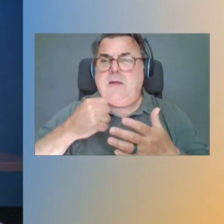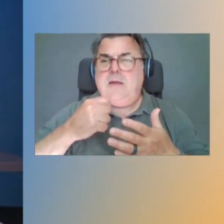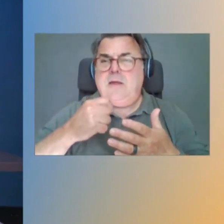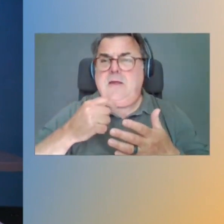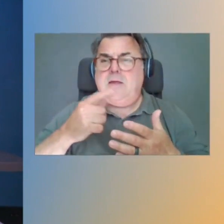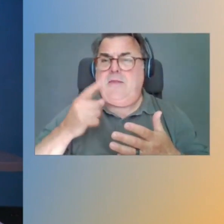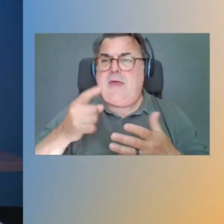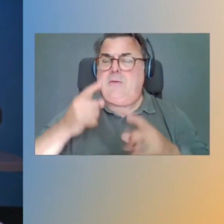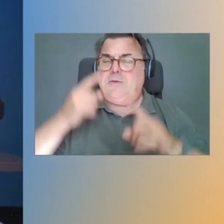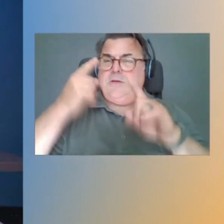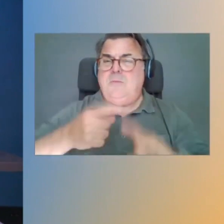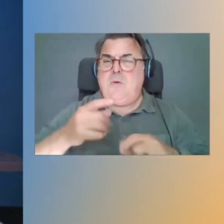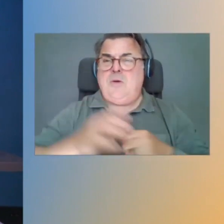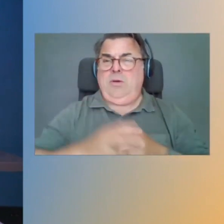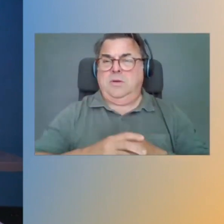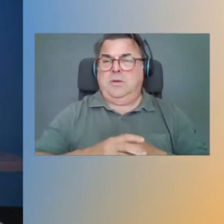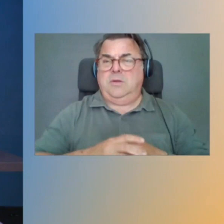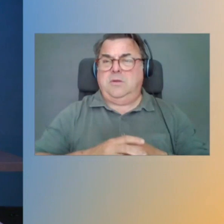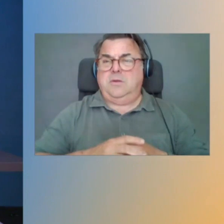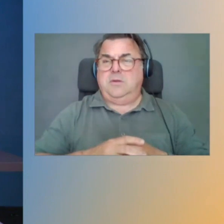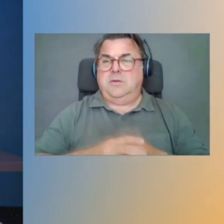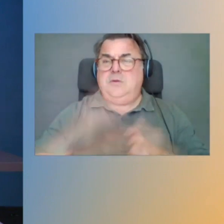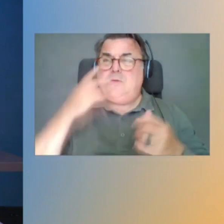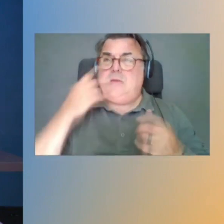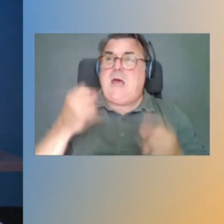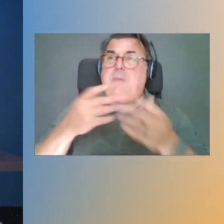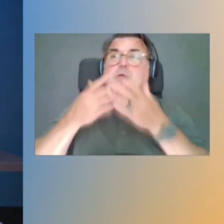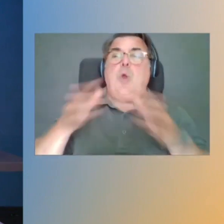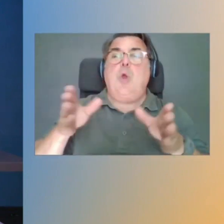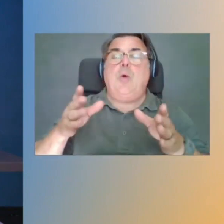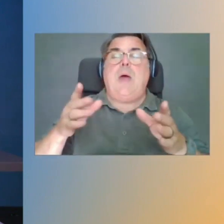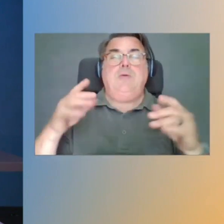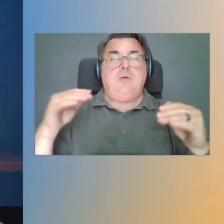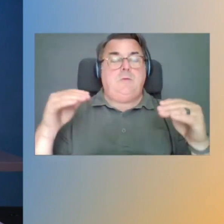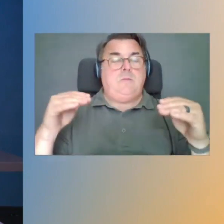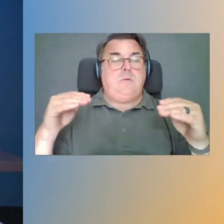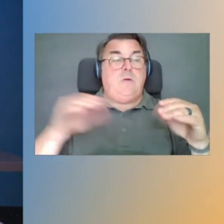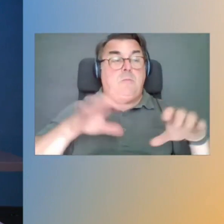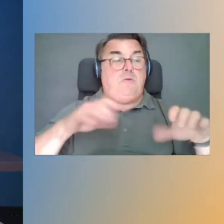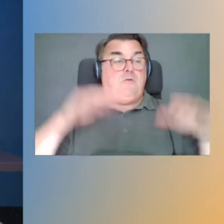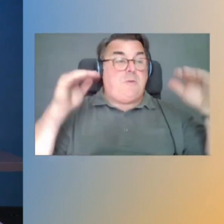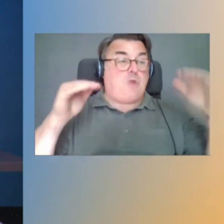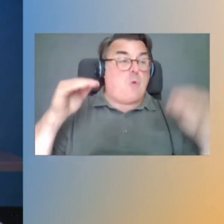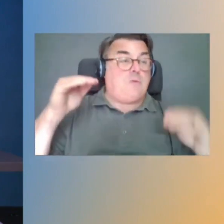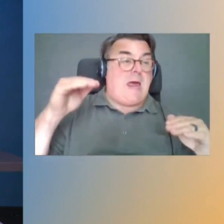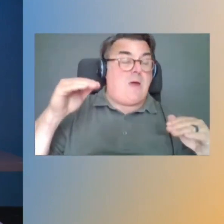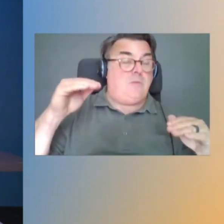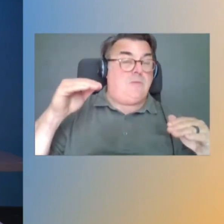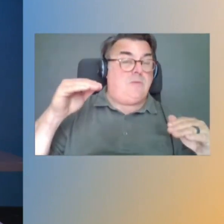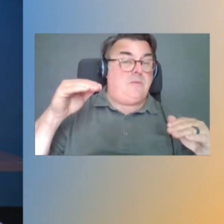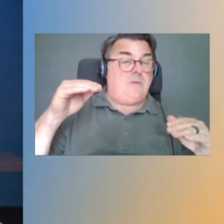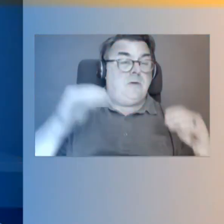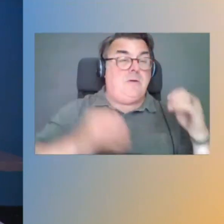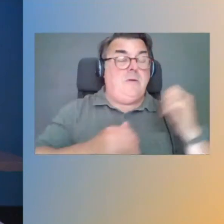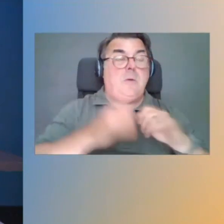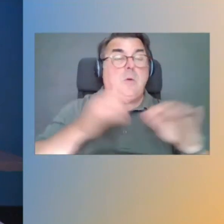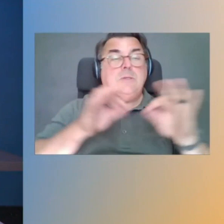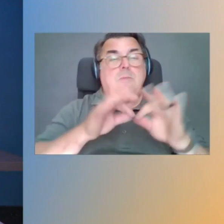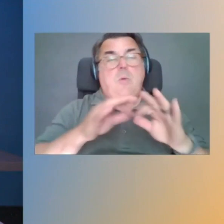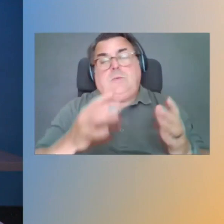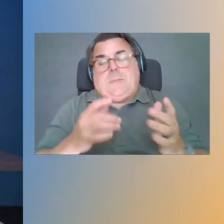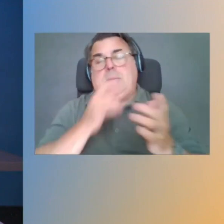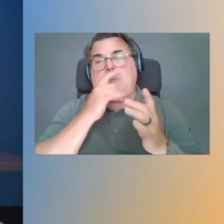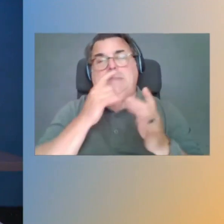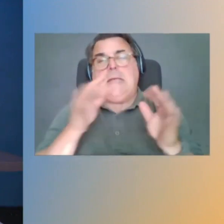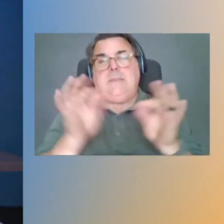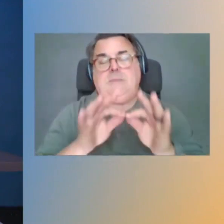point, to actually see how much we are going to lose in performance with the interruptions and so on, but obviously the cost savings were substantial, right? The next